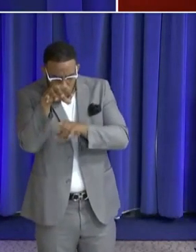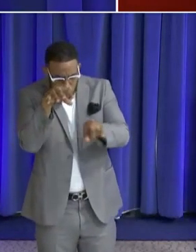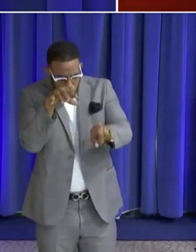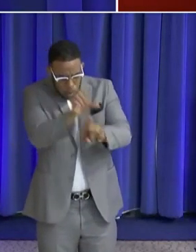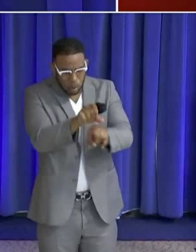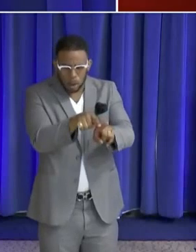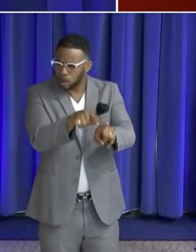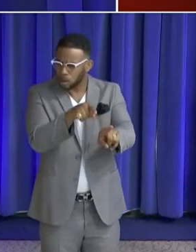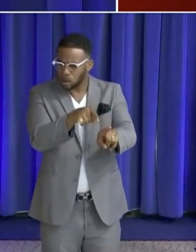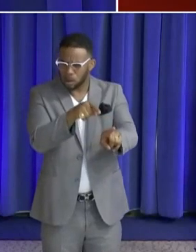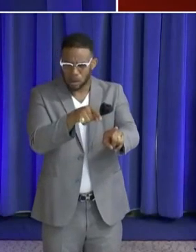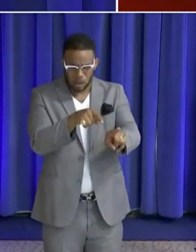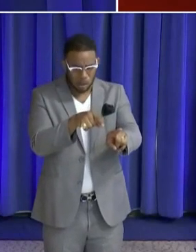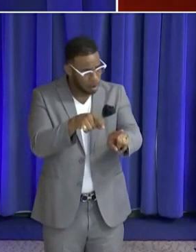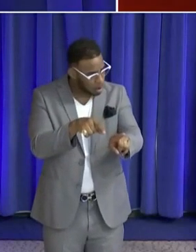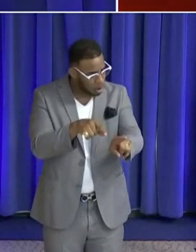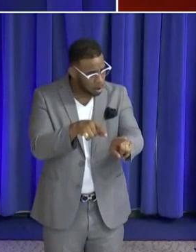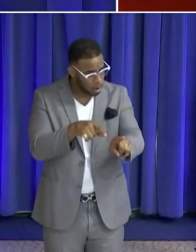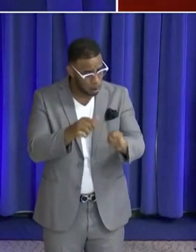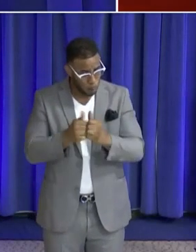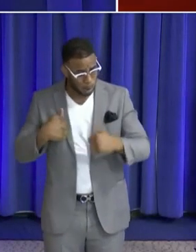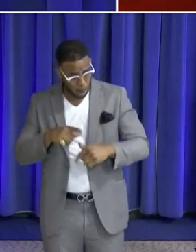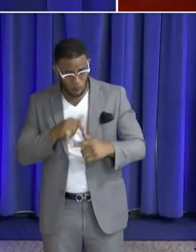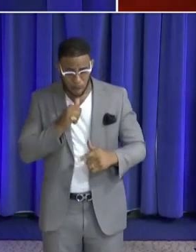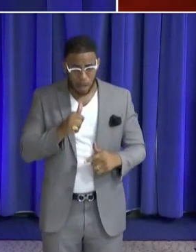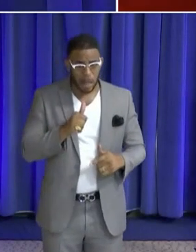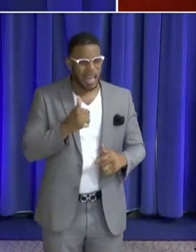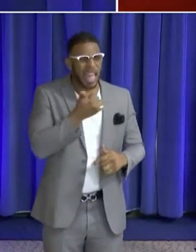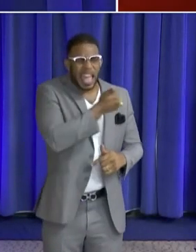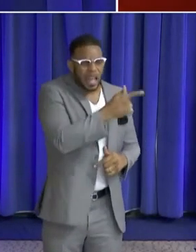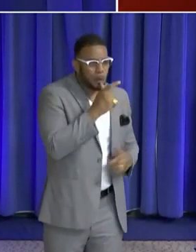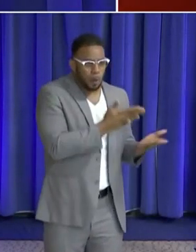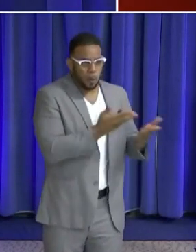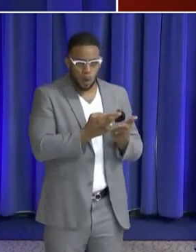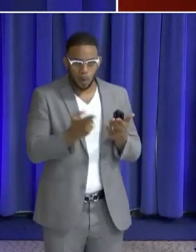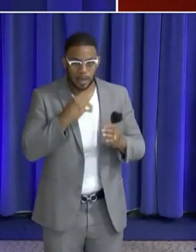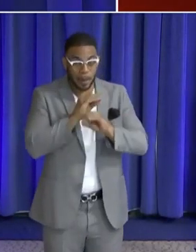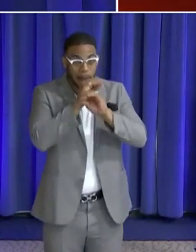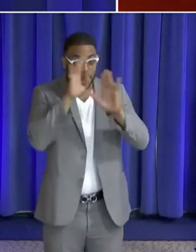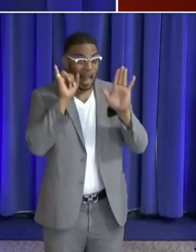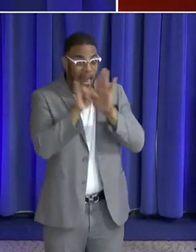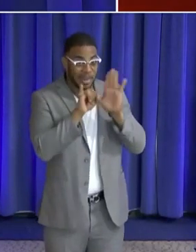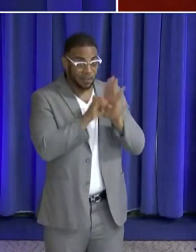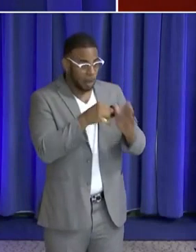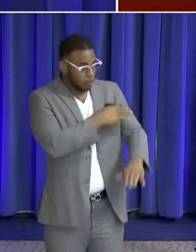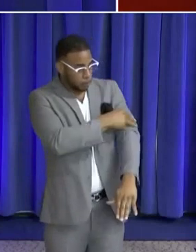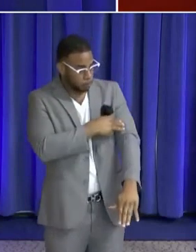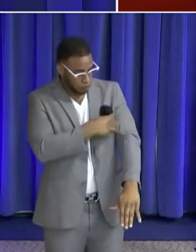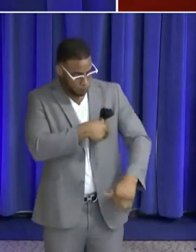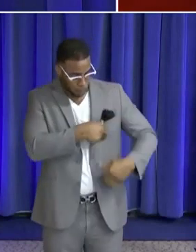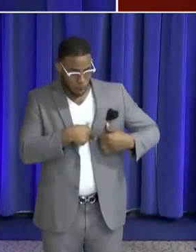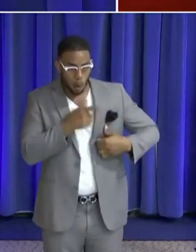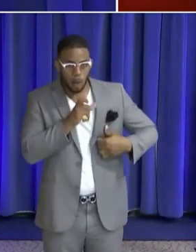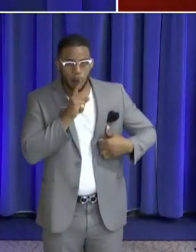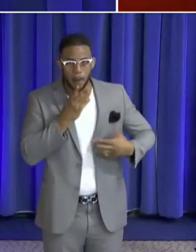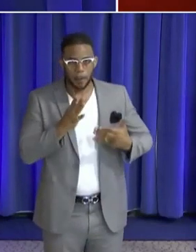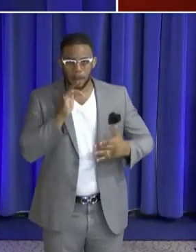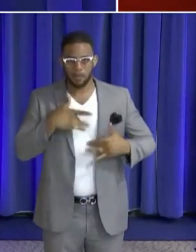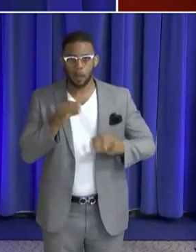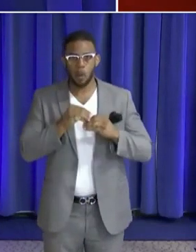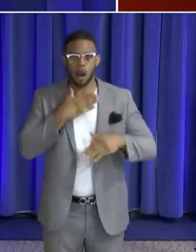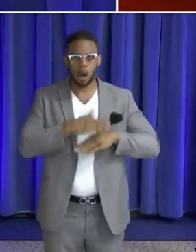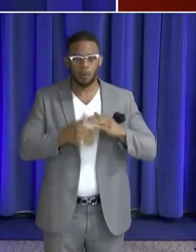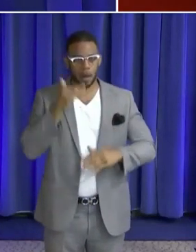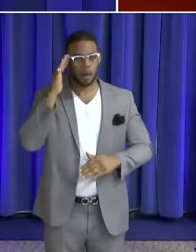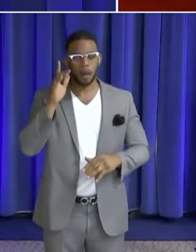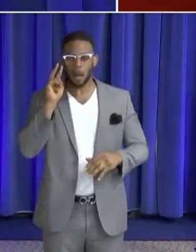of us, that any resources that they bring in the District of Columbia can be clearly identifiable as to who they are, because people might feel more comfortable